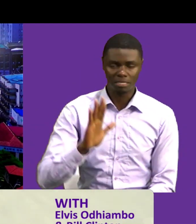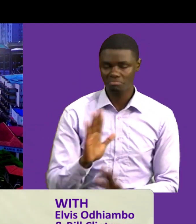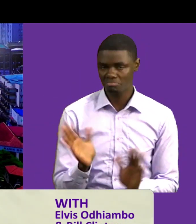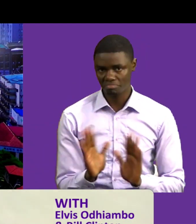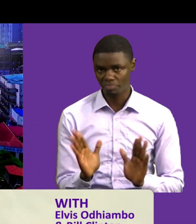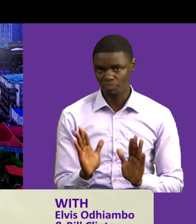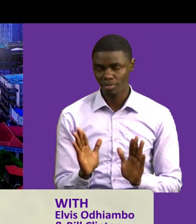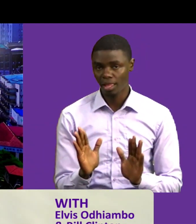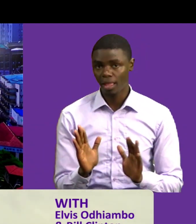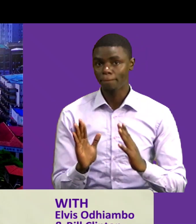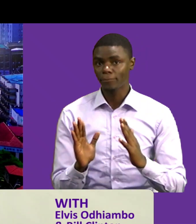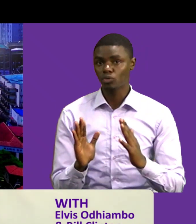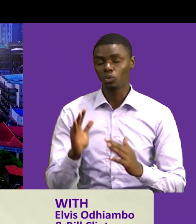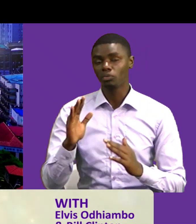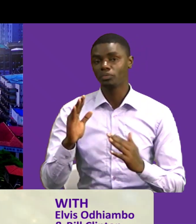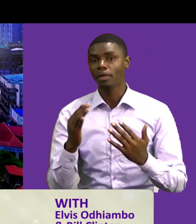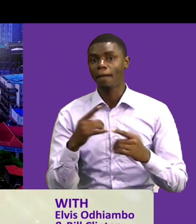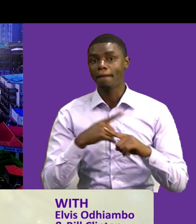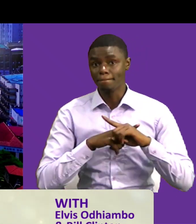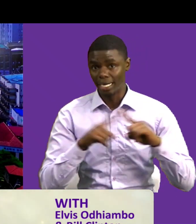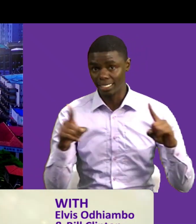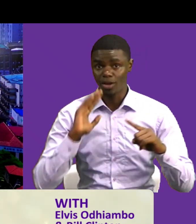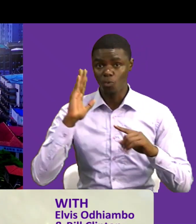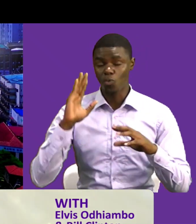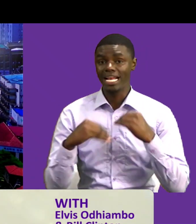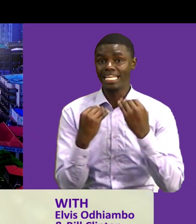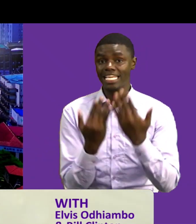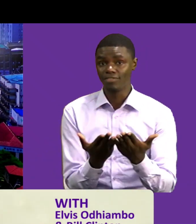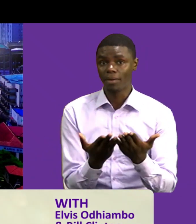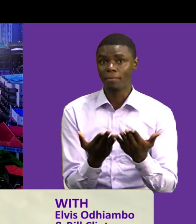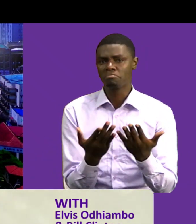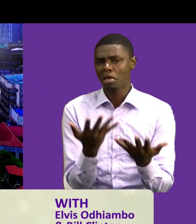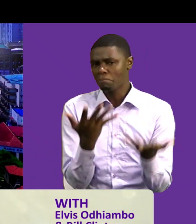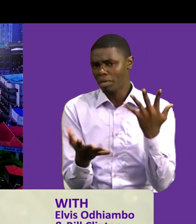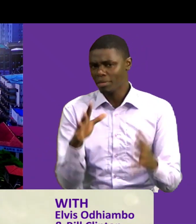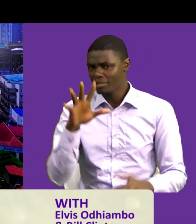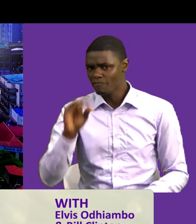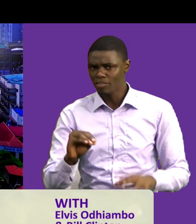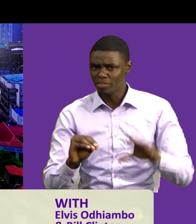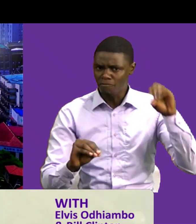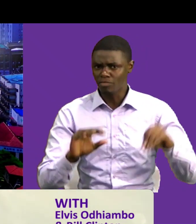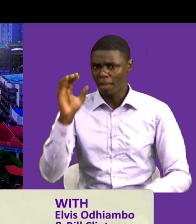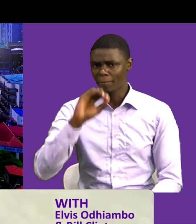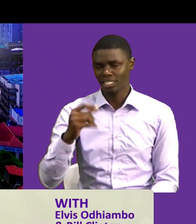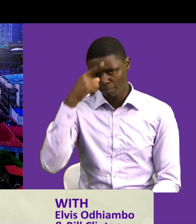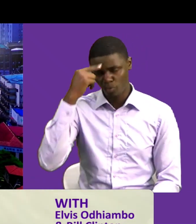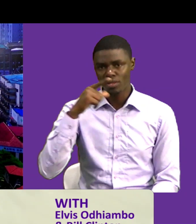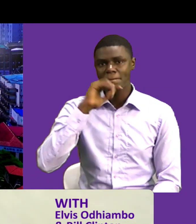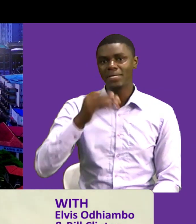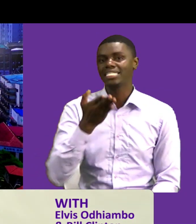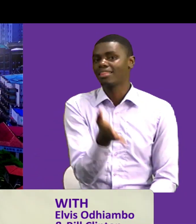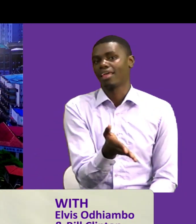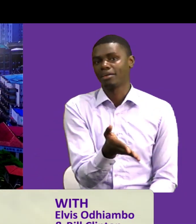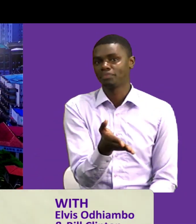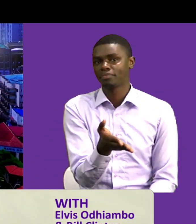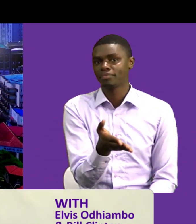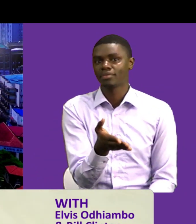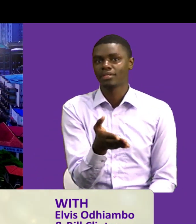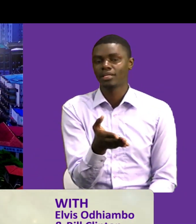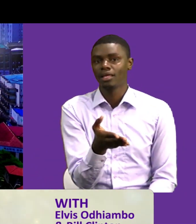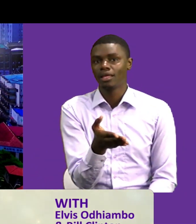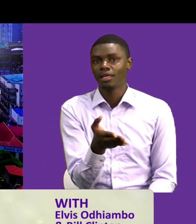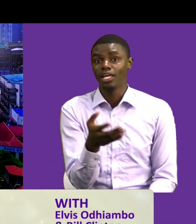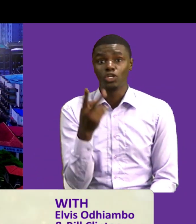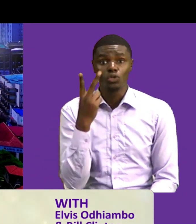chance of winning the EPL, but I'll give them, let's say, 50%, because Manchester City is there,